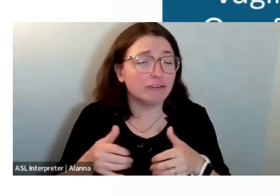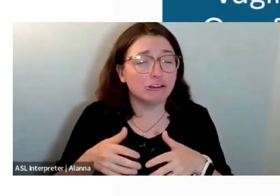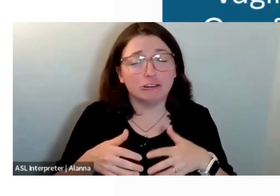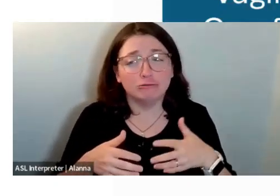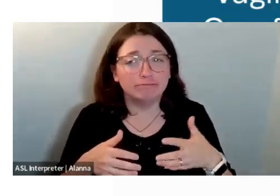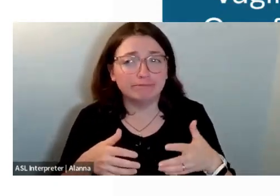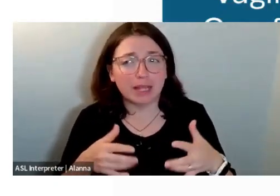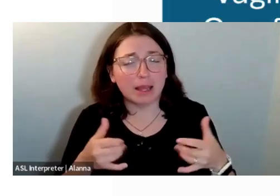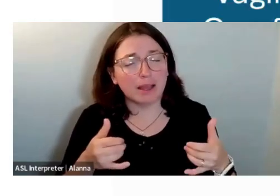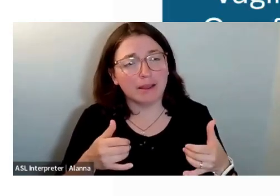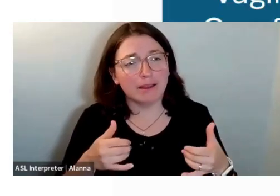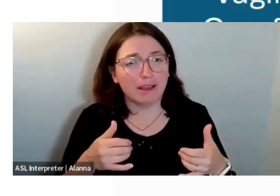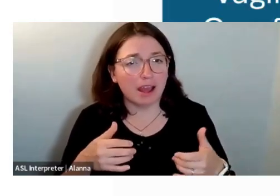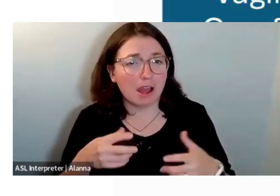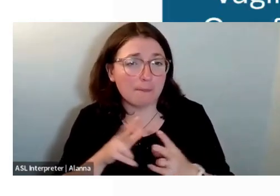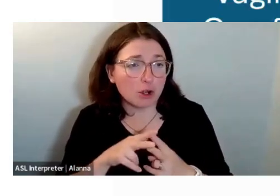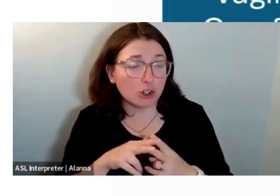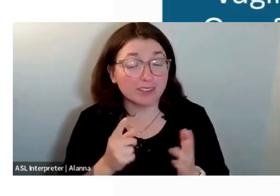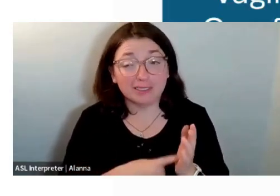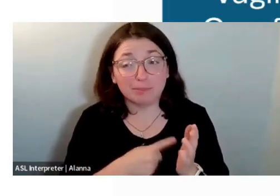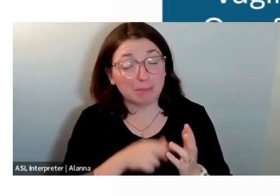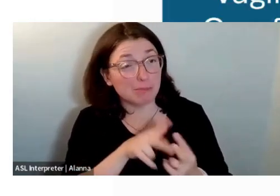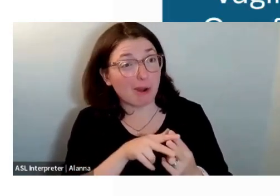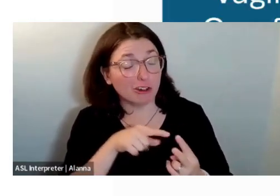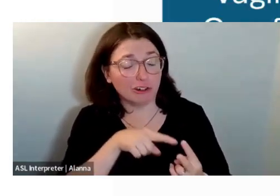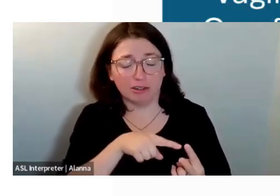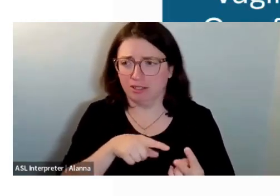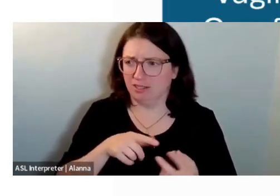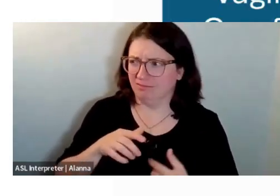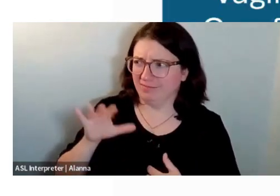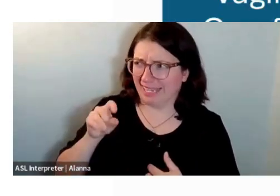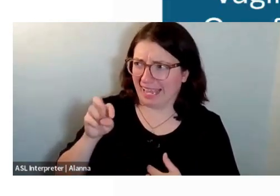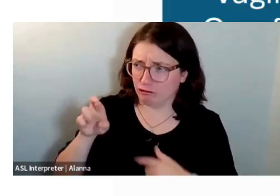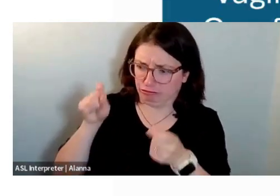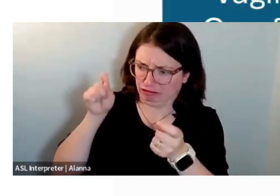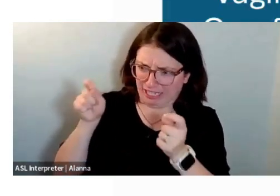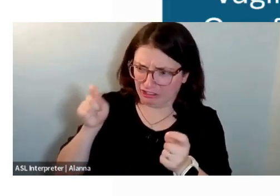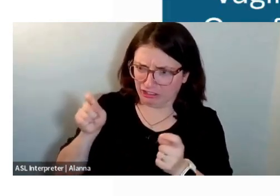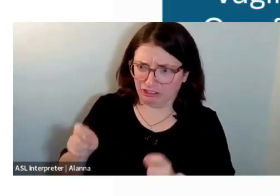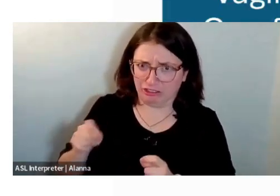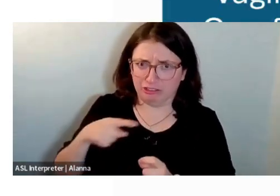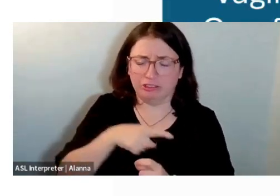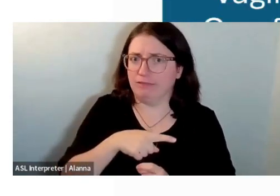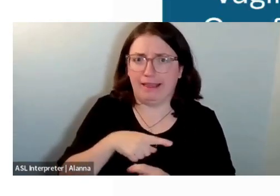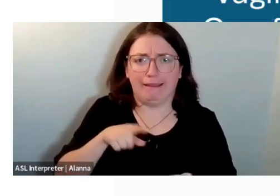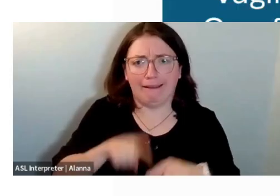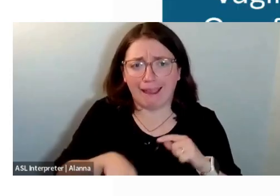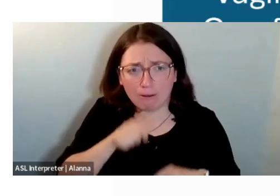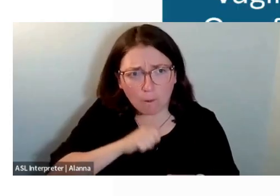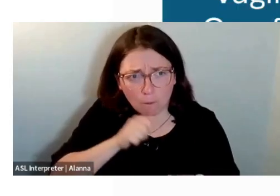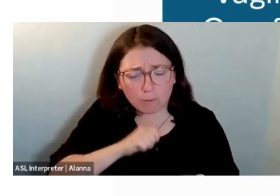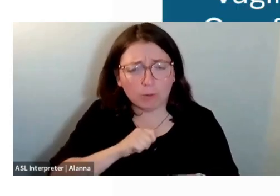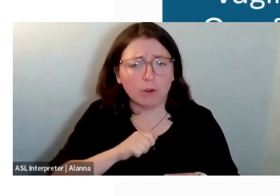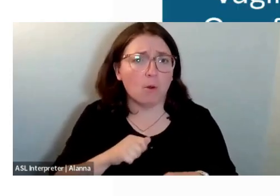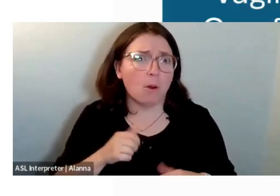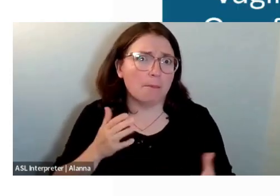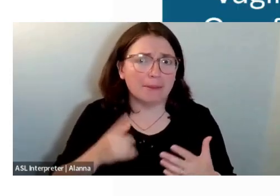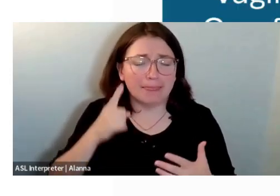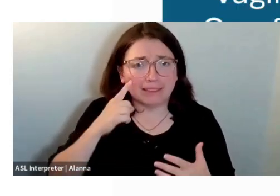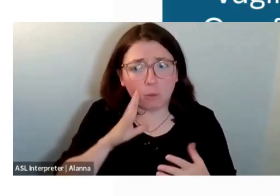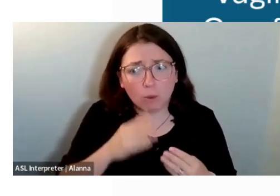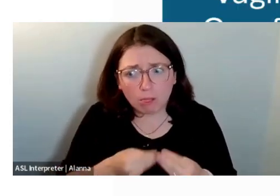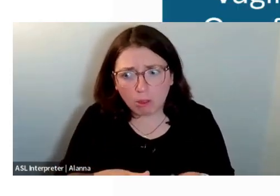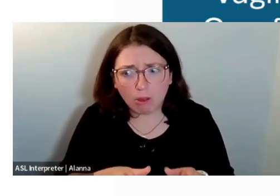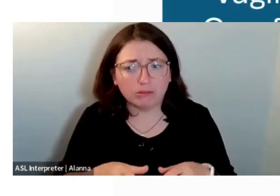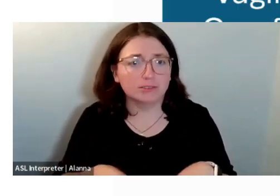a partner can't cope with the changes of cancer or the potential of loss, or relational role changes can